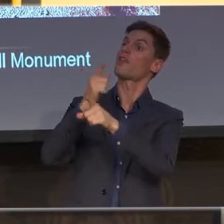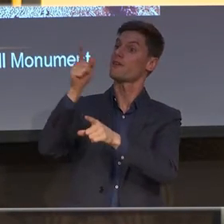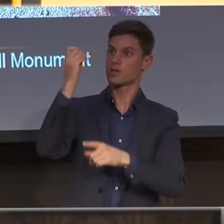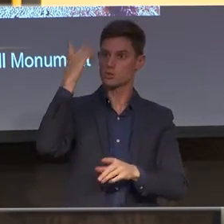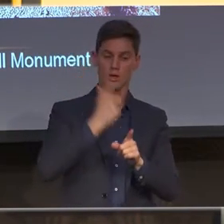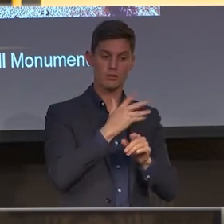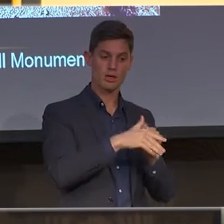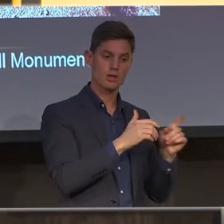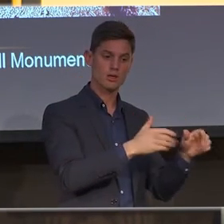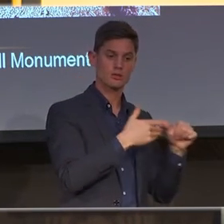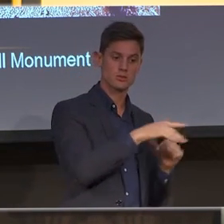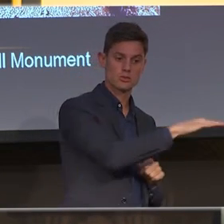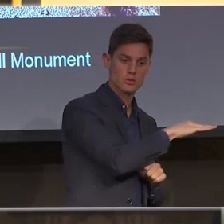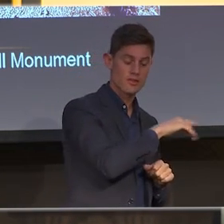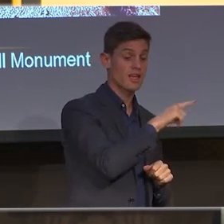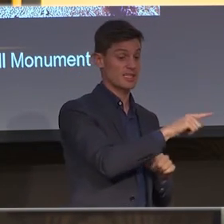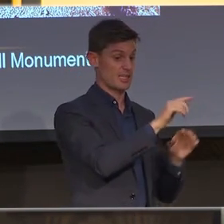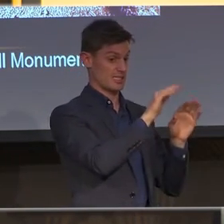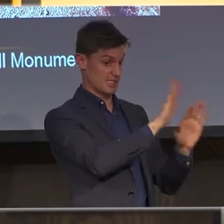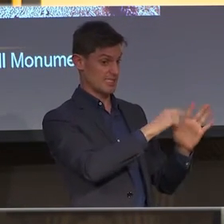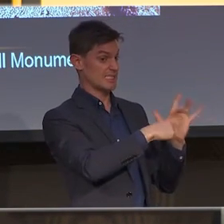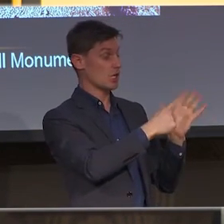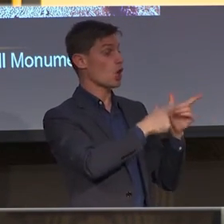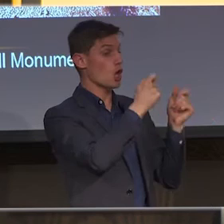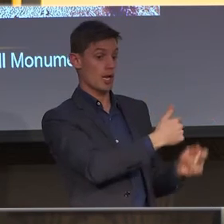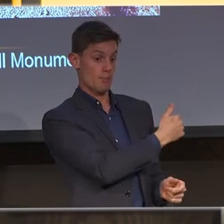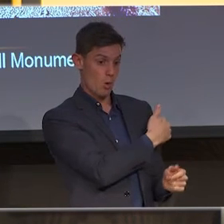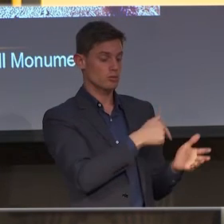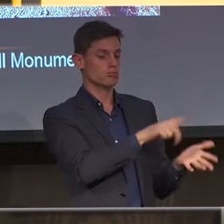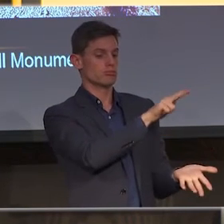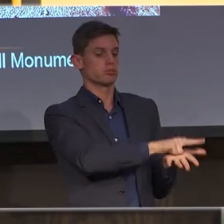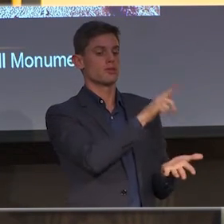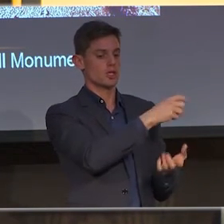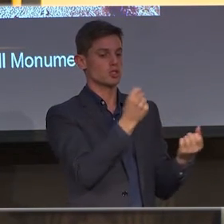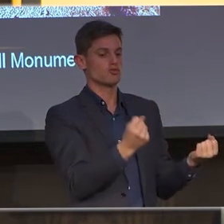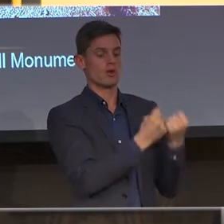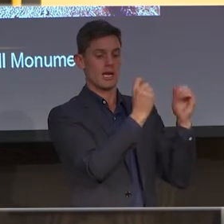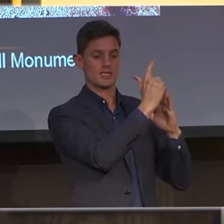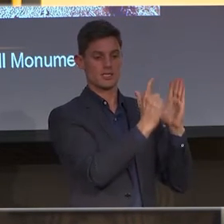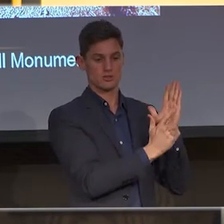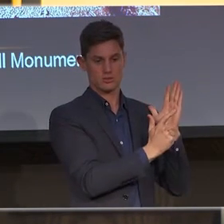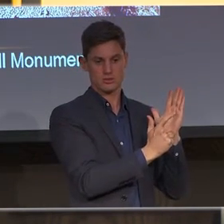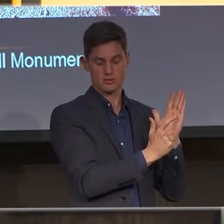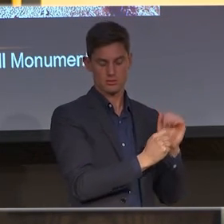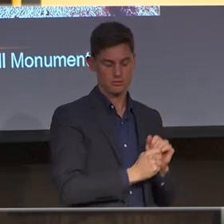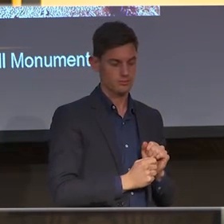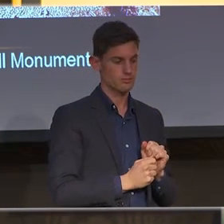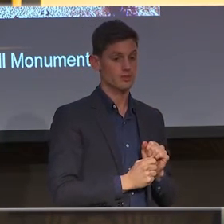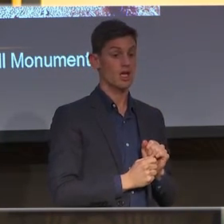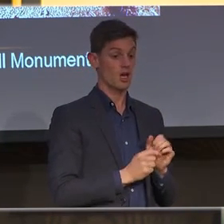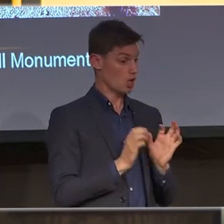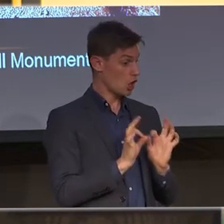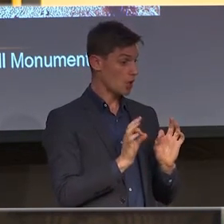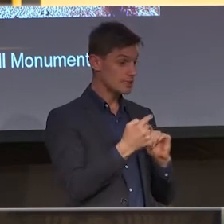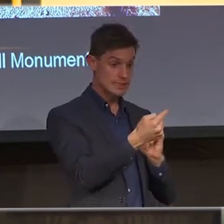upper house continued sitting until early that morning to pass the Stronger Futures legislation before a parliamentary recess. It was a